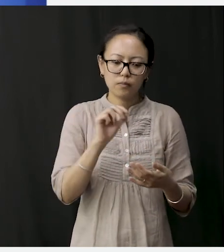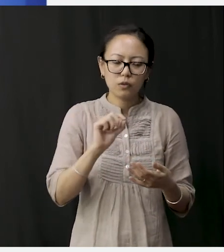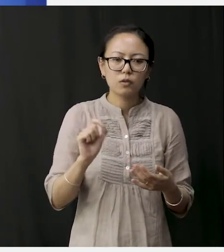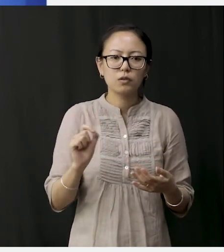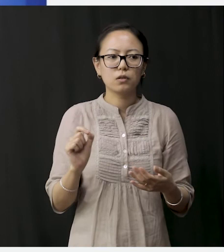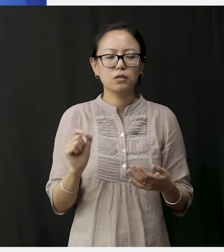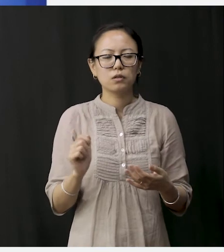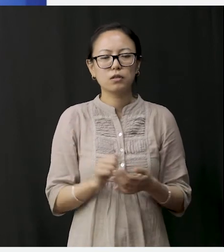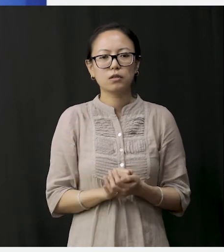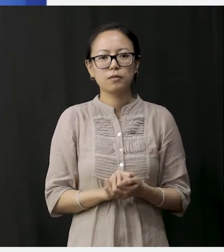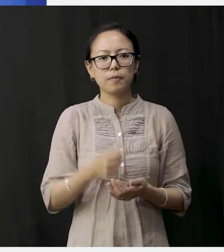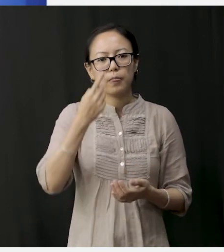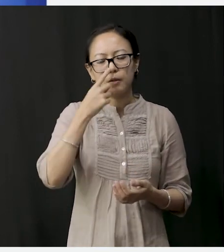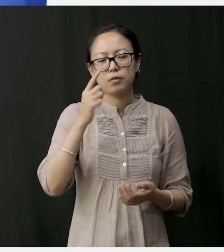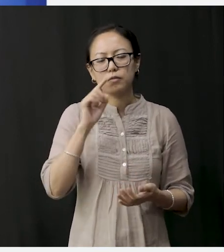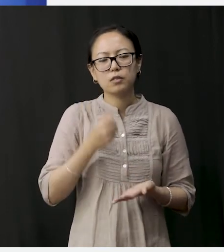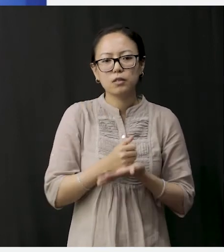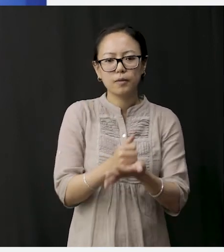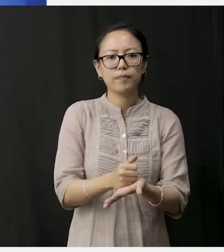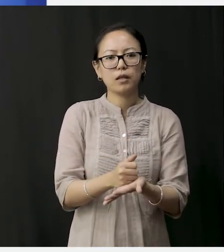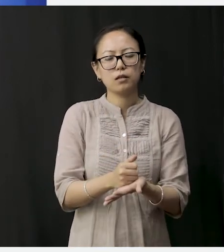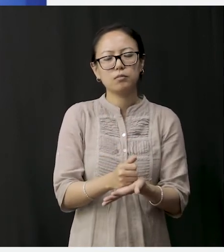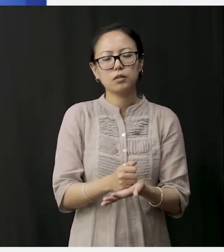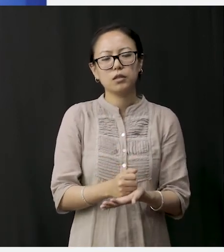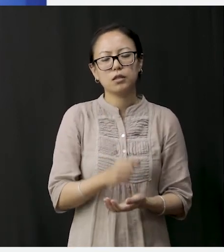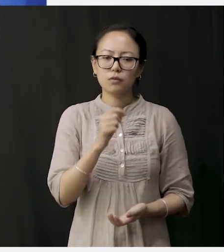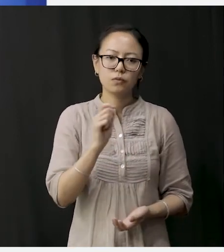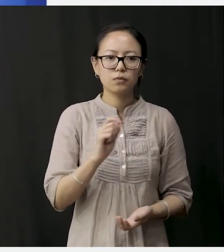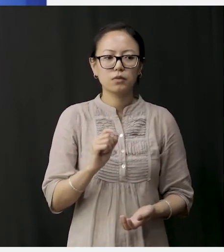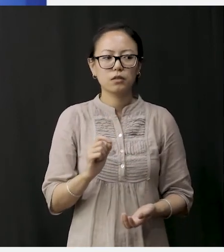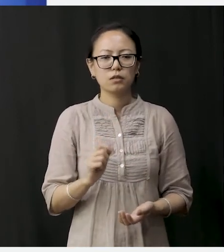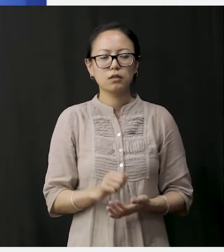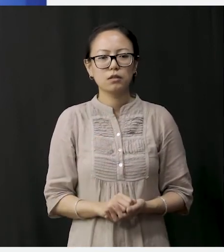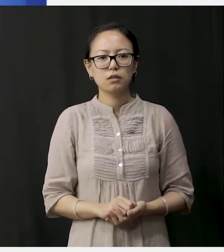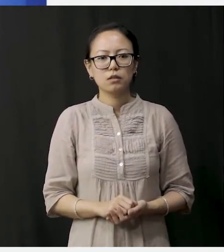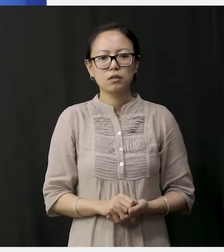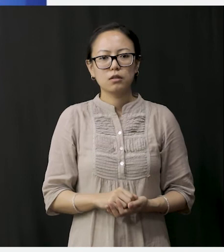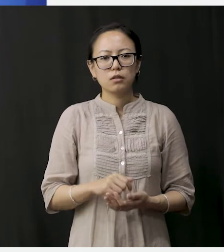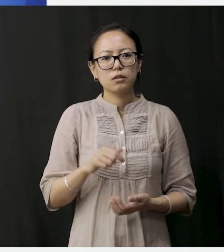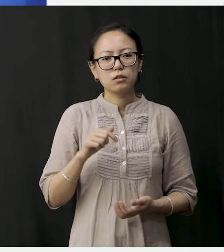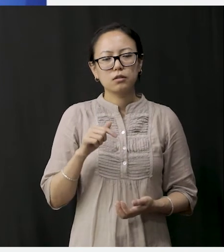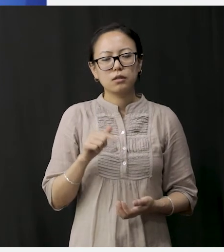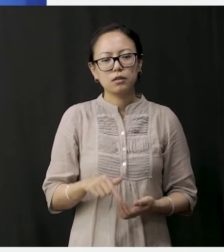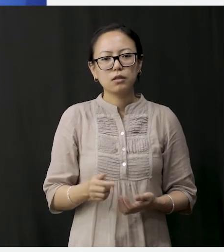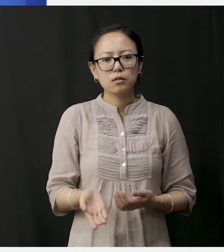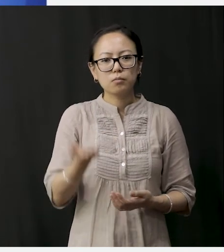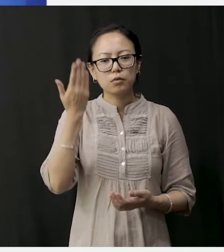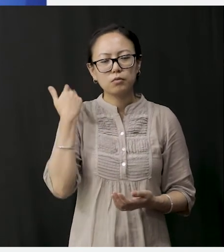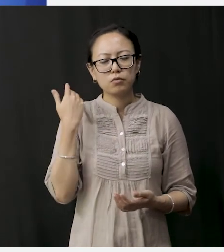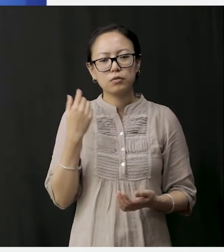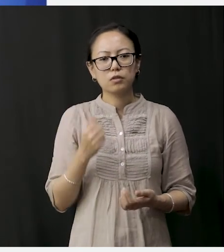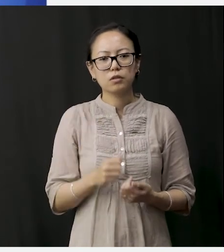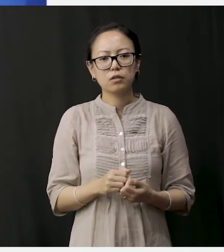the help of your elders at home. Okay, now before I finish with this lesson, let me also go back